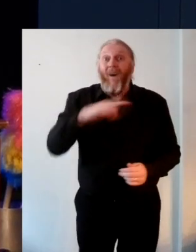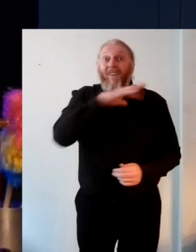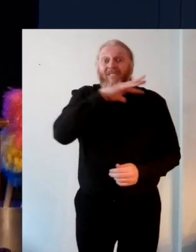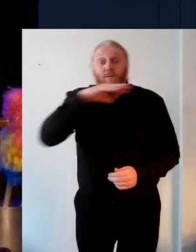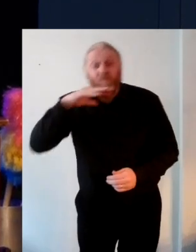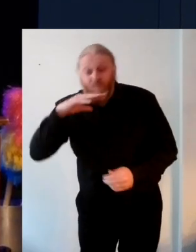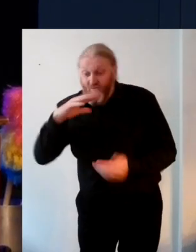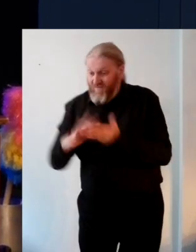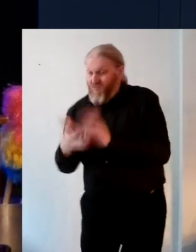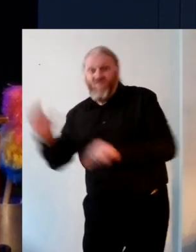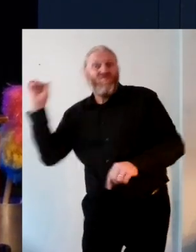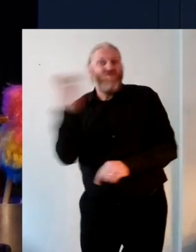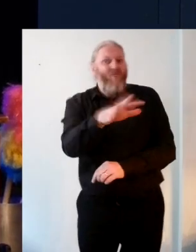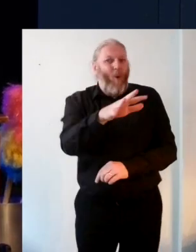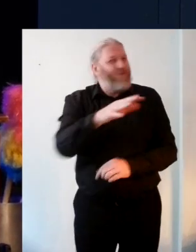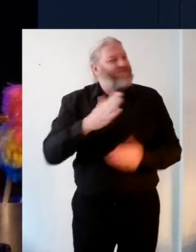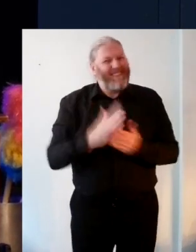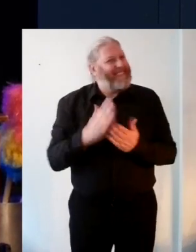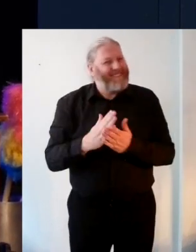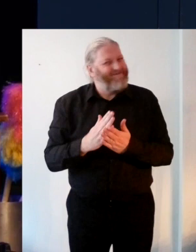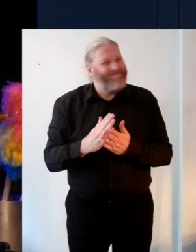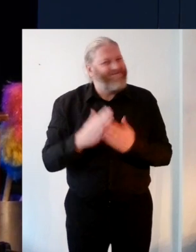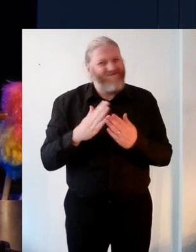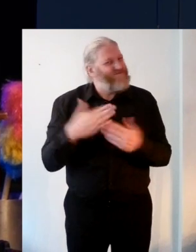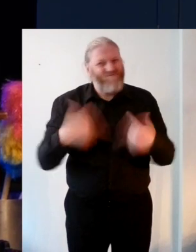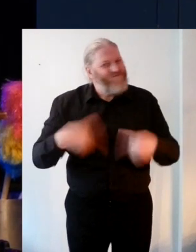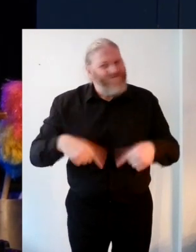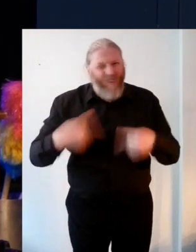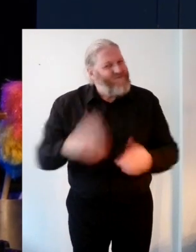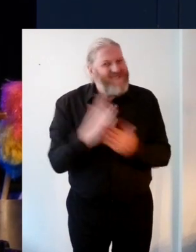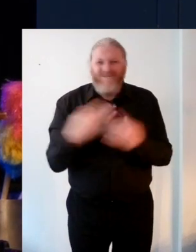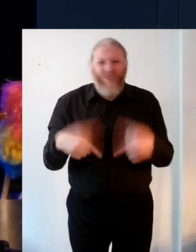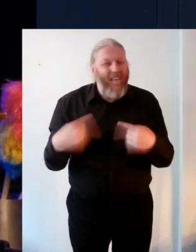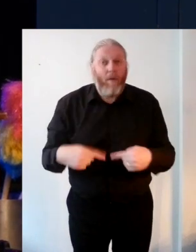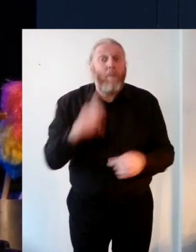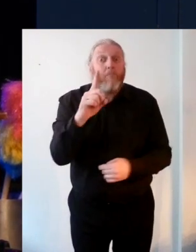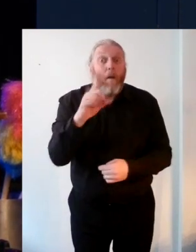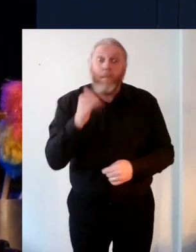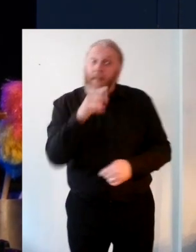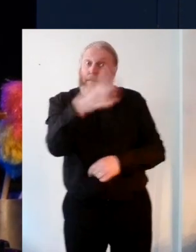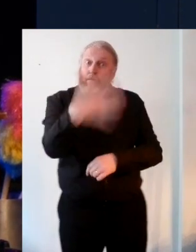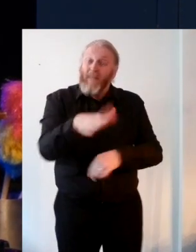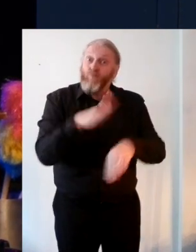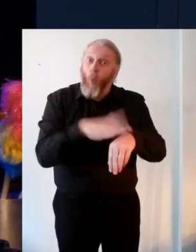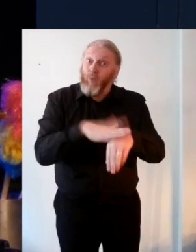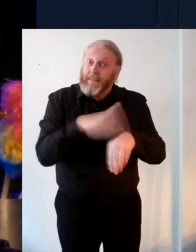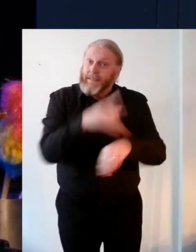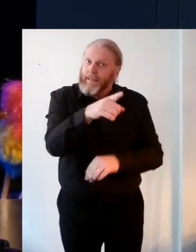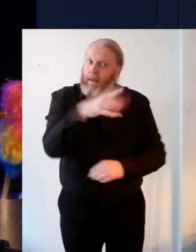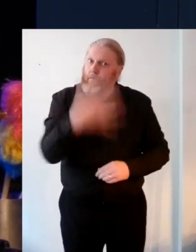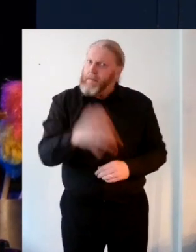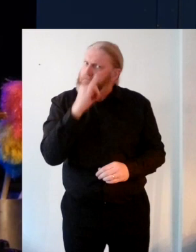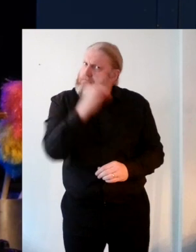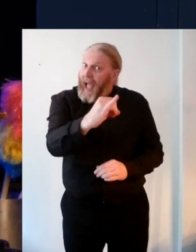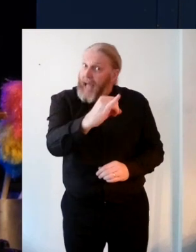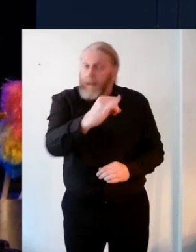at people isn't good. Throwing any fruit at people is not a good thing to do. But if they're thugs and they are bad